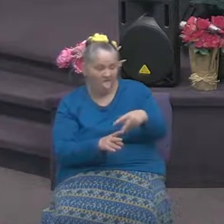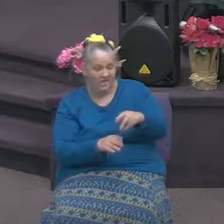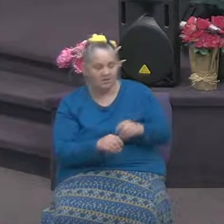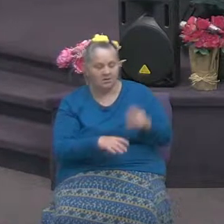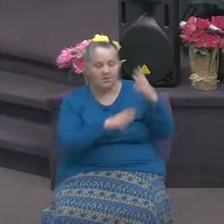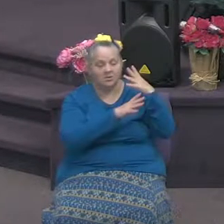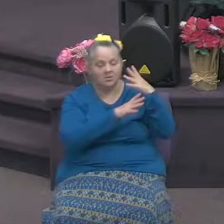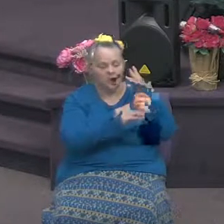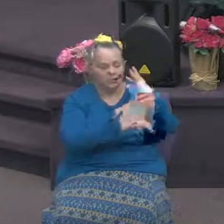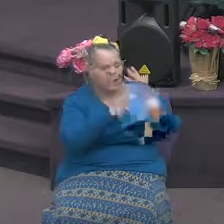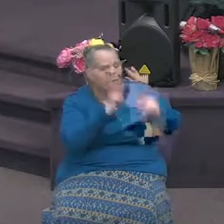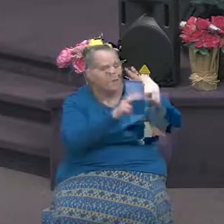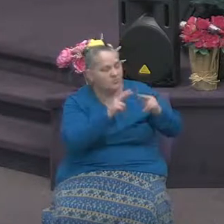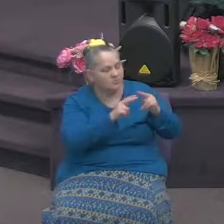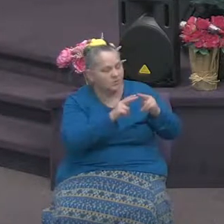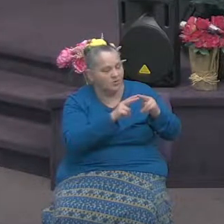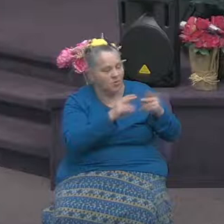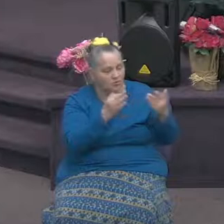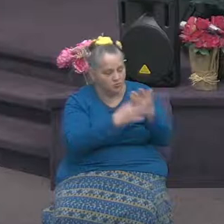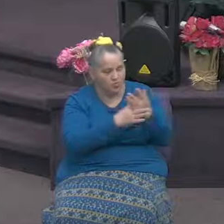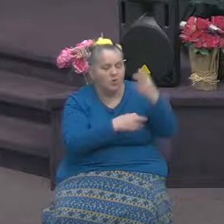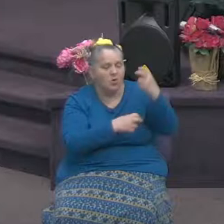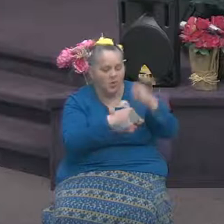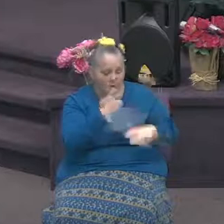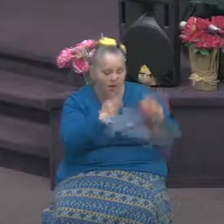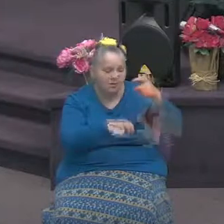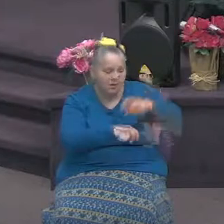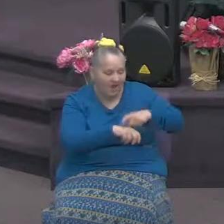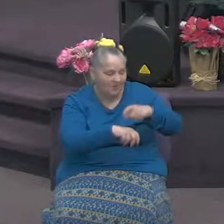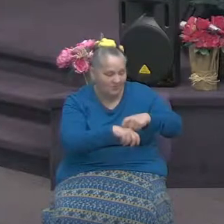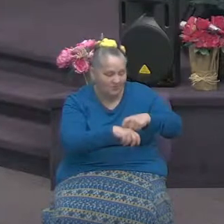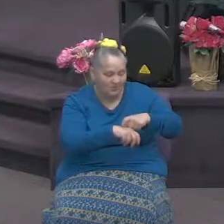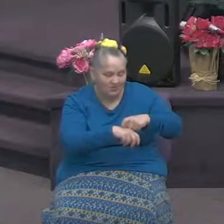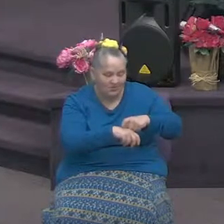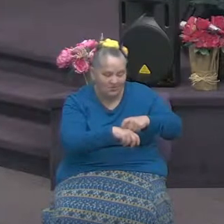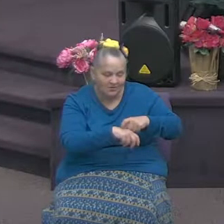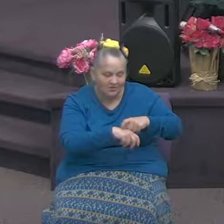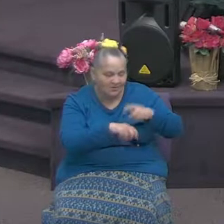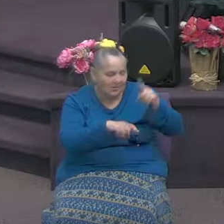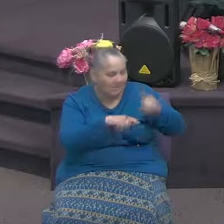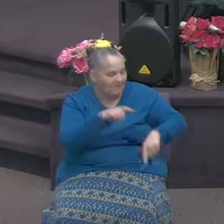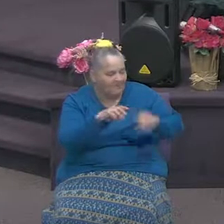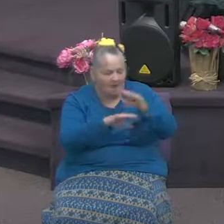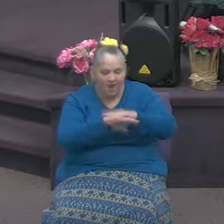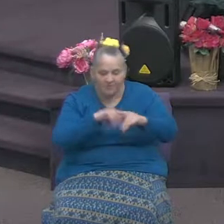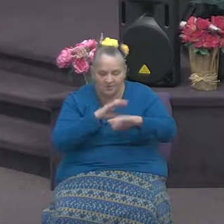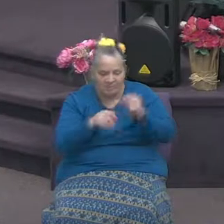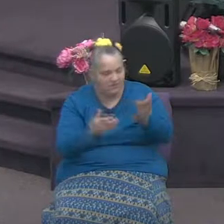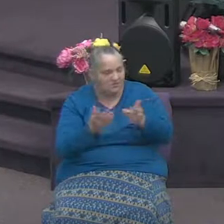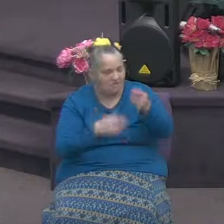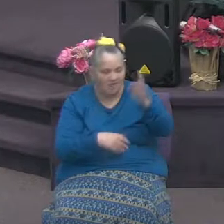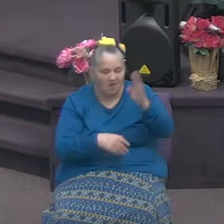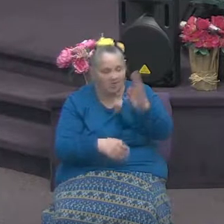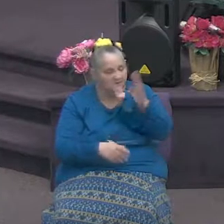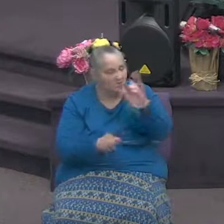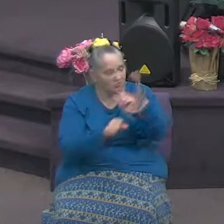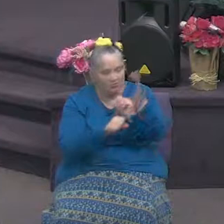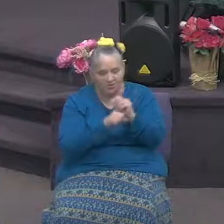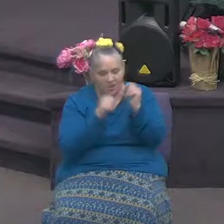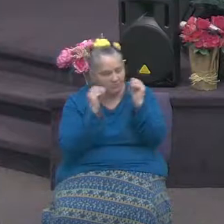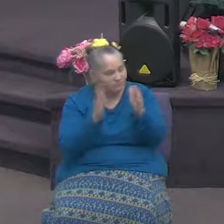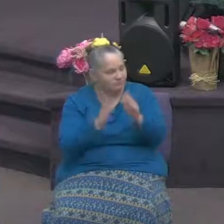Trust is built when you go through hardship. You can't be comfortable and serve God. It doesn't